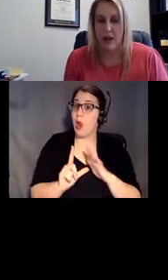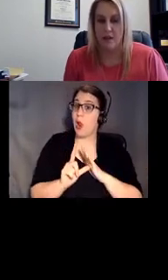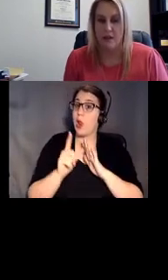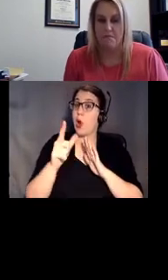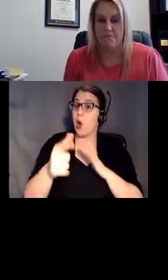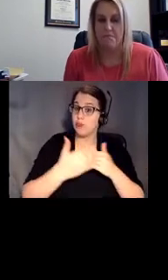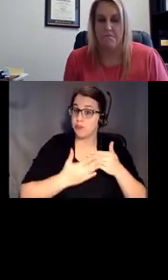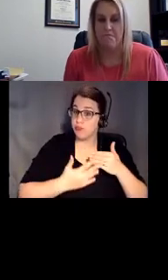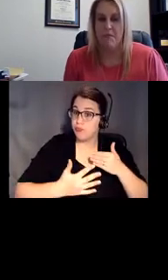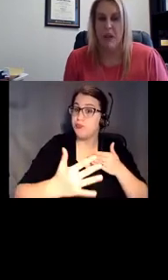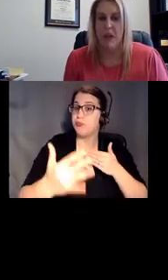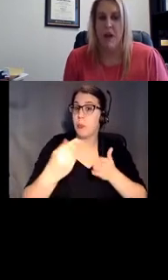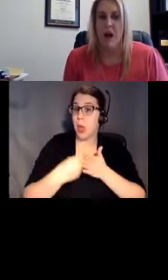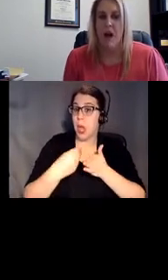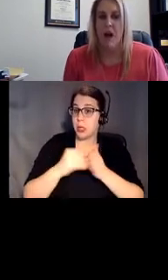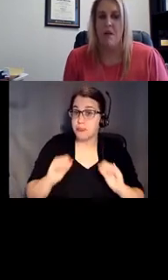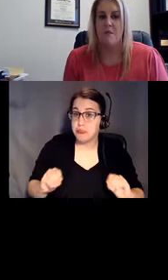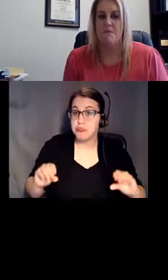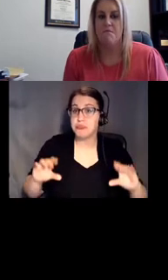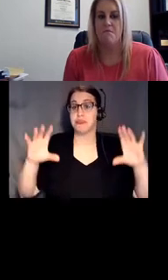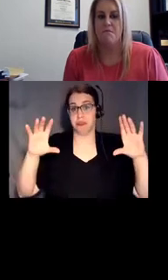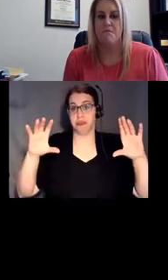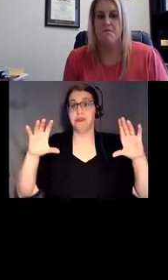of assets.